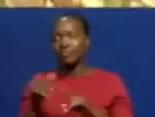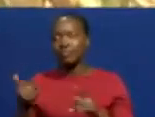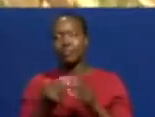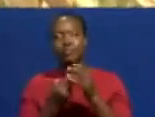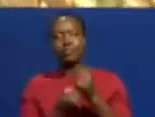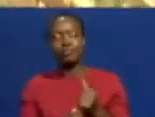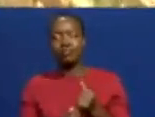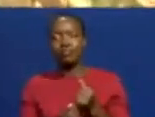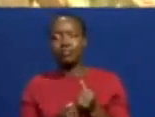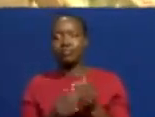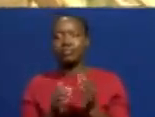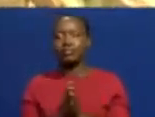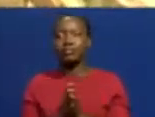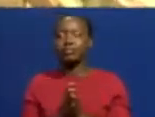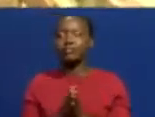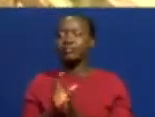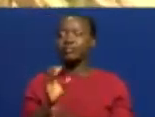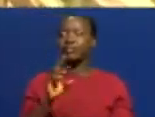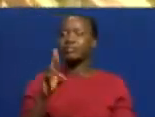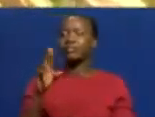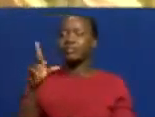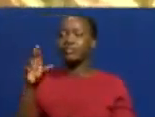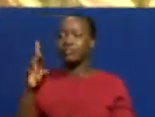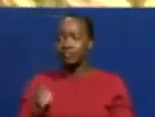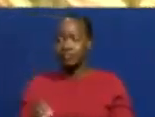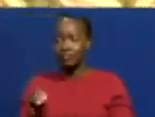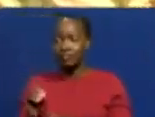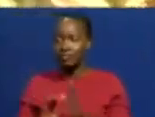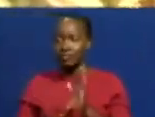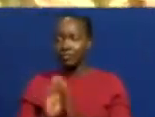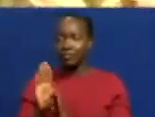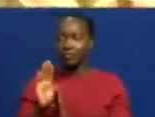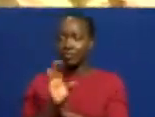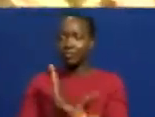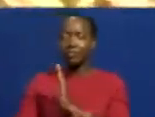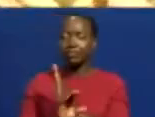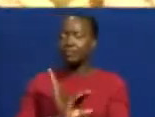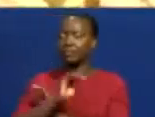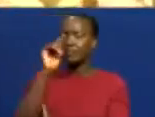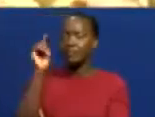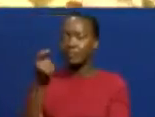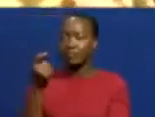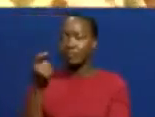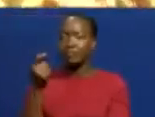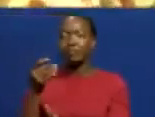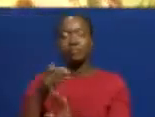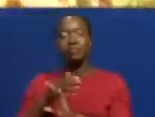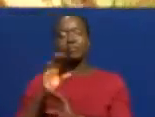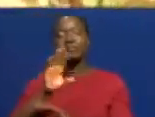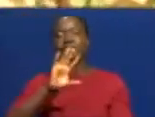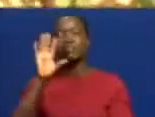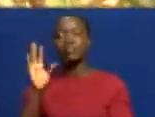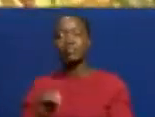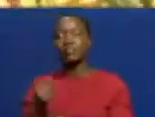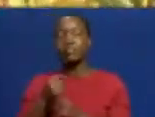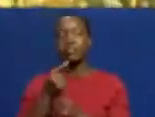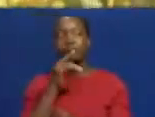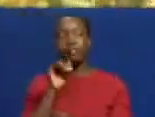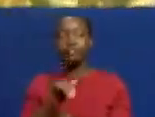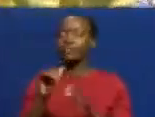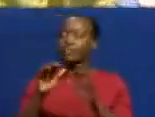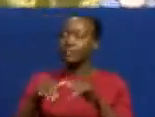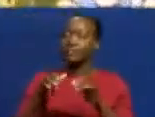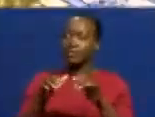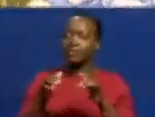partners such as CARO we have developed in countries like Kenya, across Africa, to make sure that